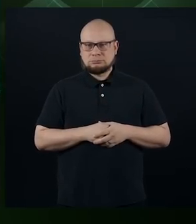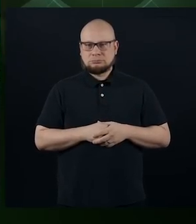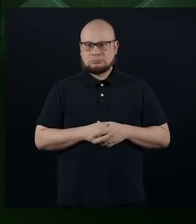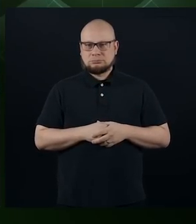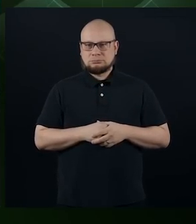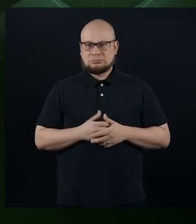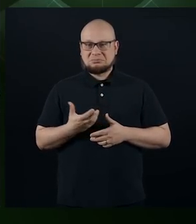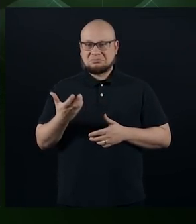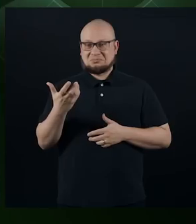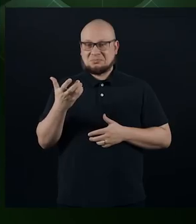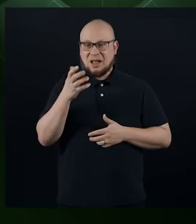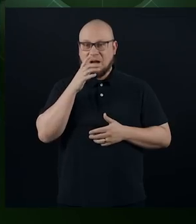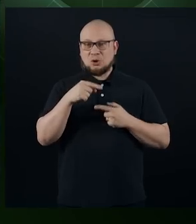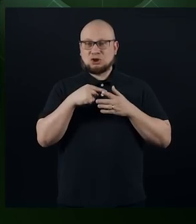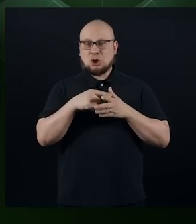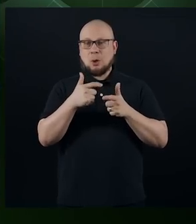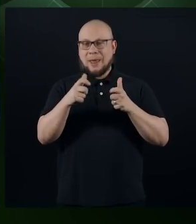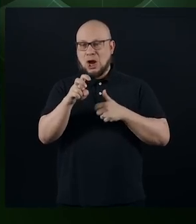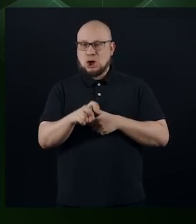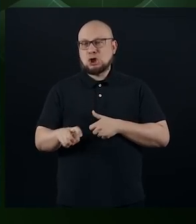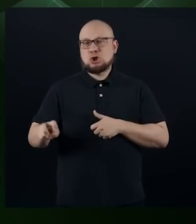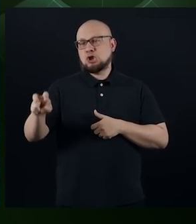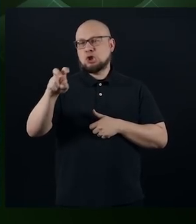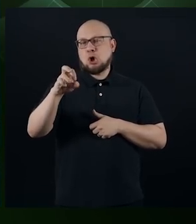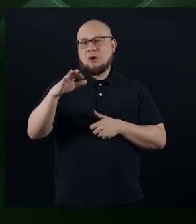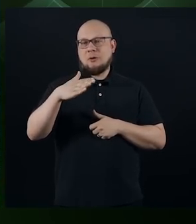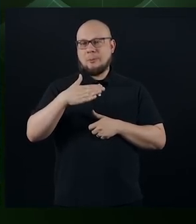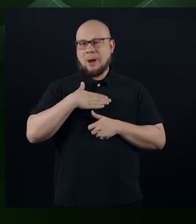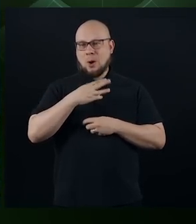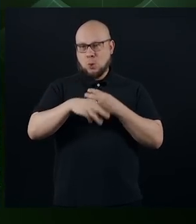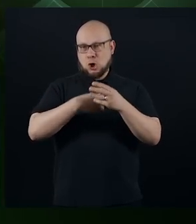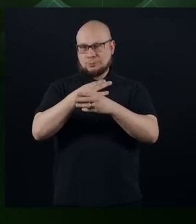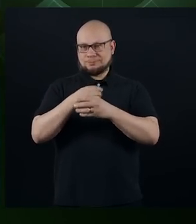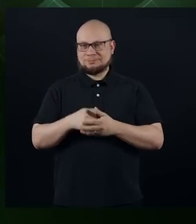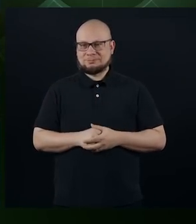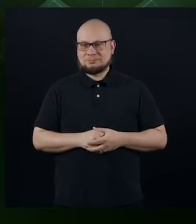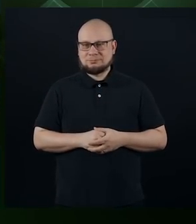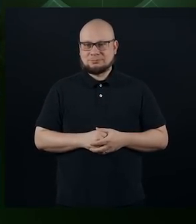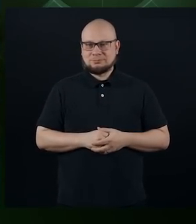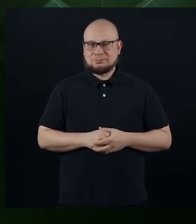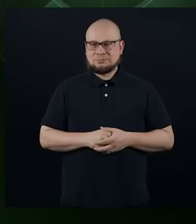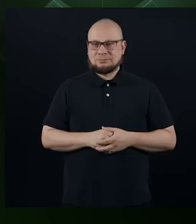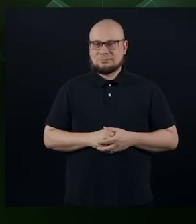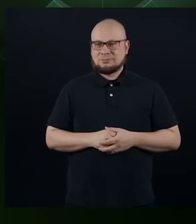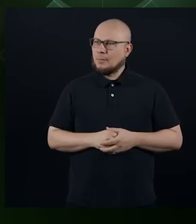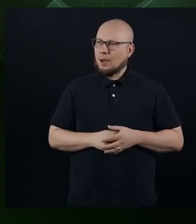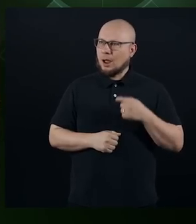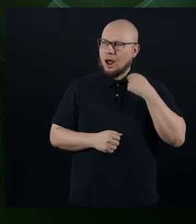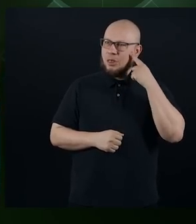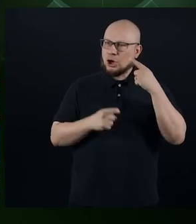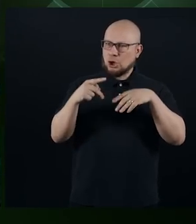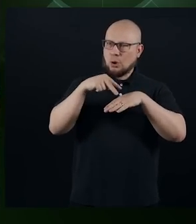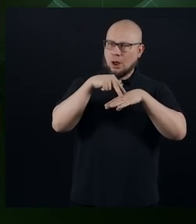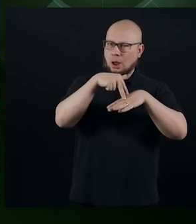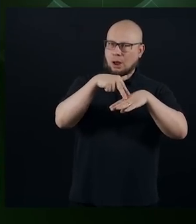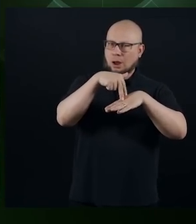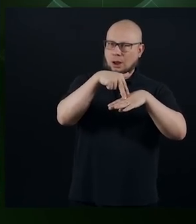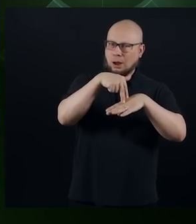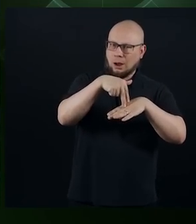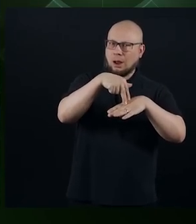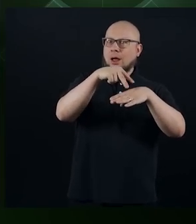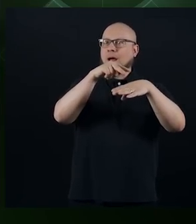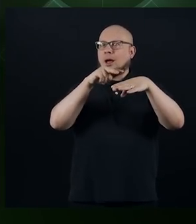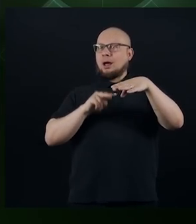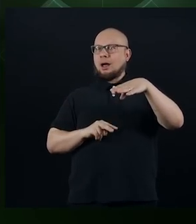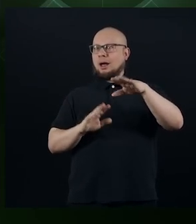take me on the grand tour of me fallen kingdom. I was starting to think you'd taken a tumble. Not everyone's as steady on their feet as